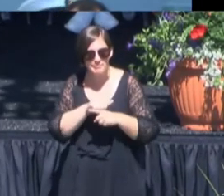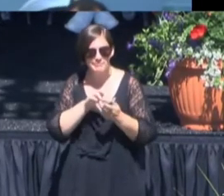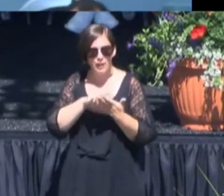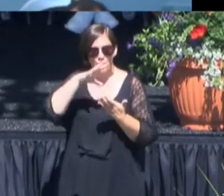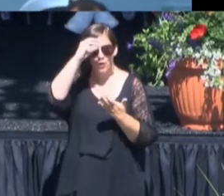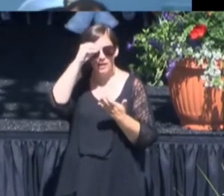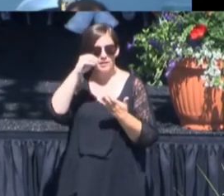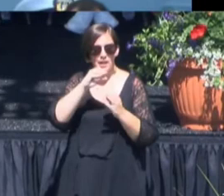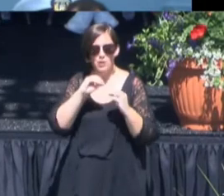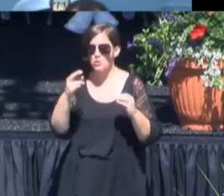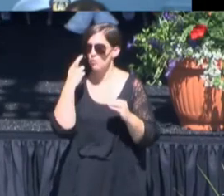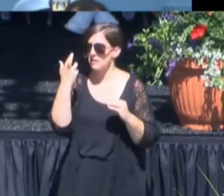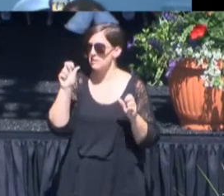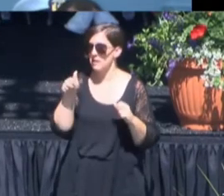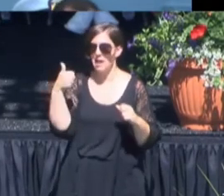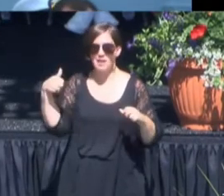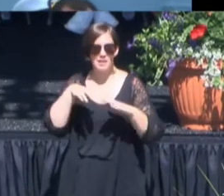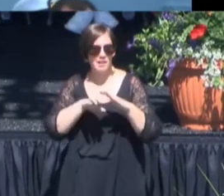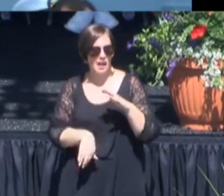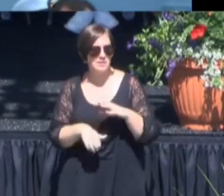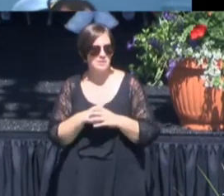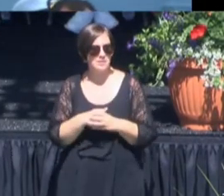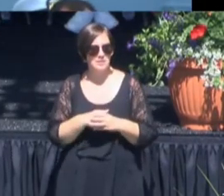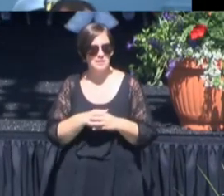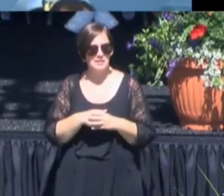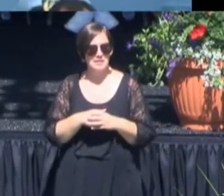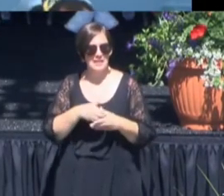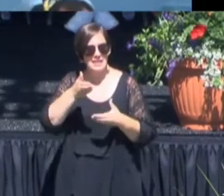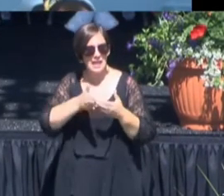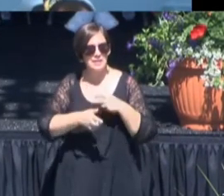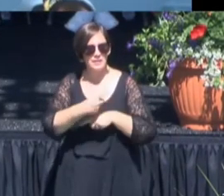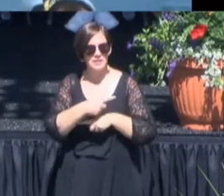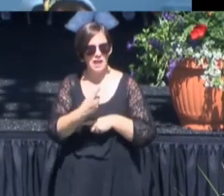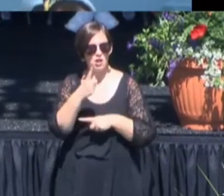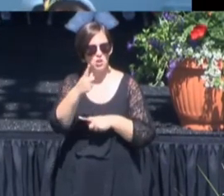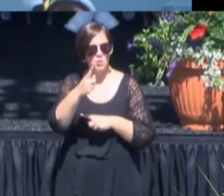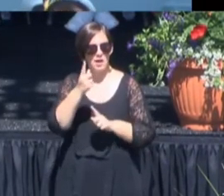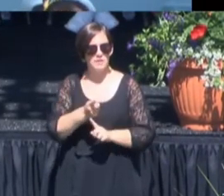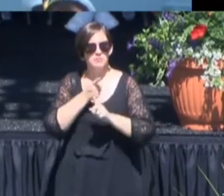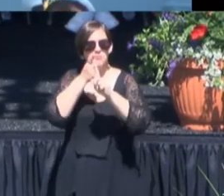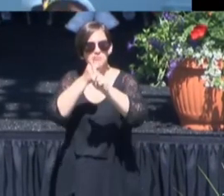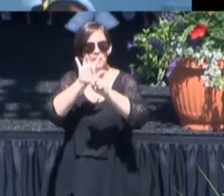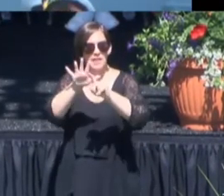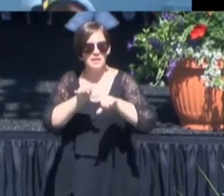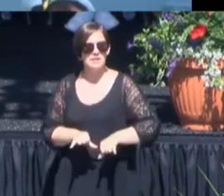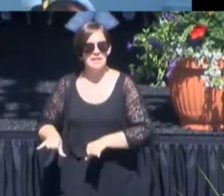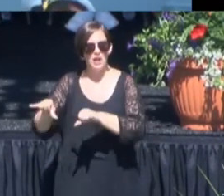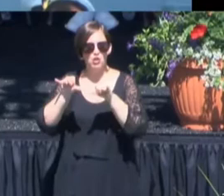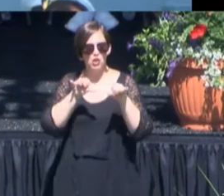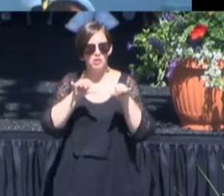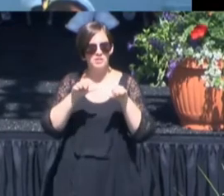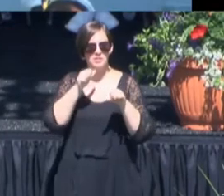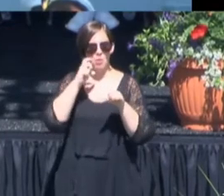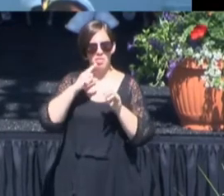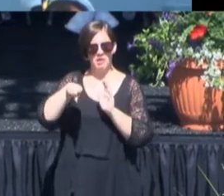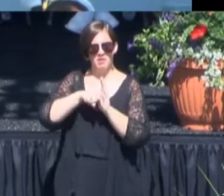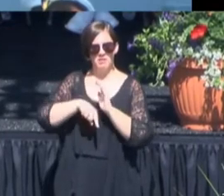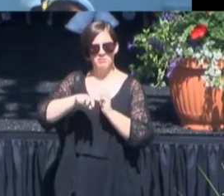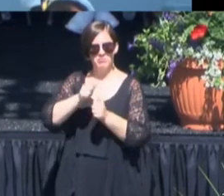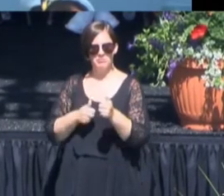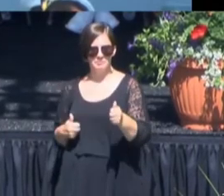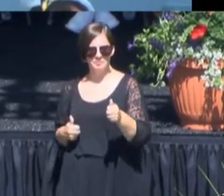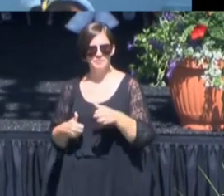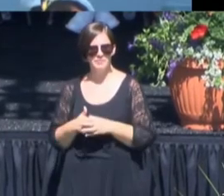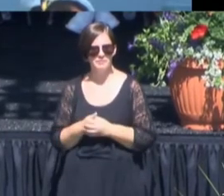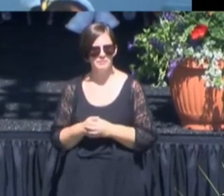be anything less, because at the end of the day, you've got to live up to that standard. You do not want to live down from it. I want